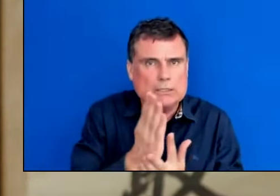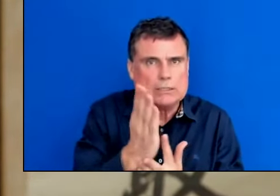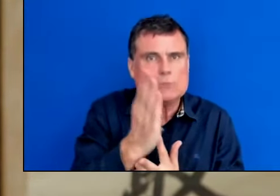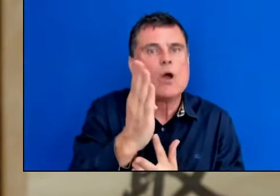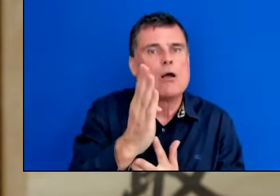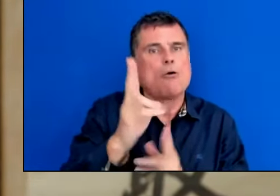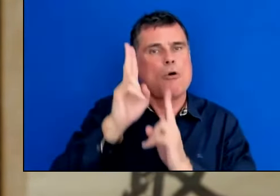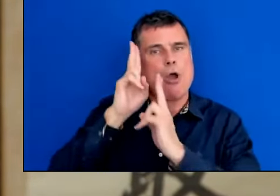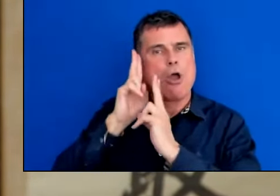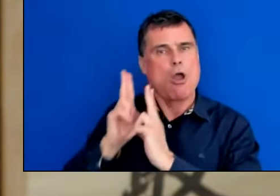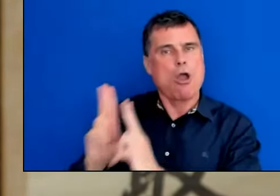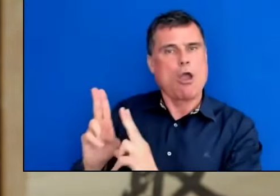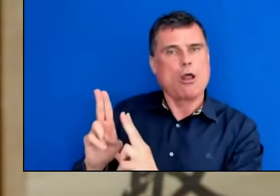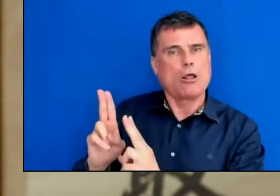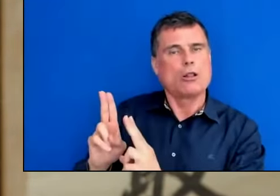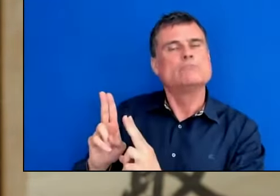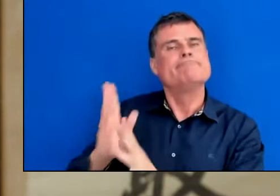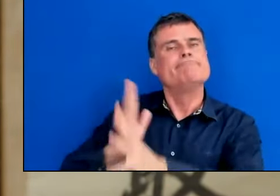legacies.